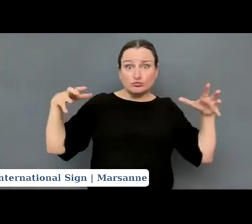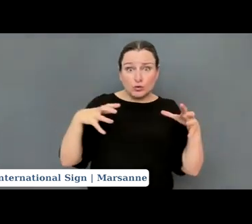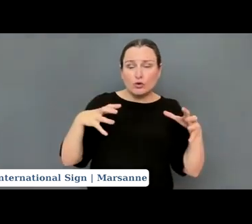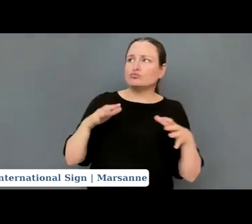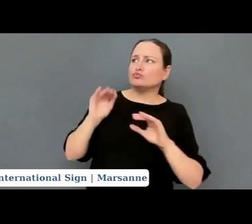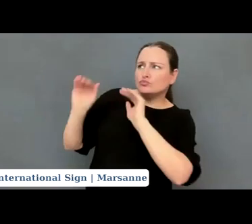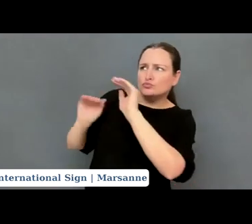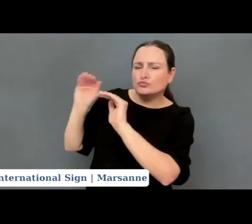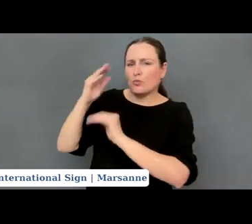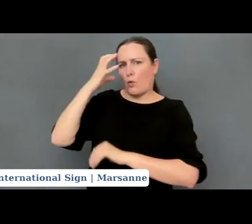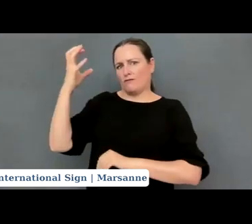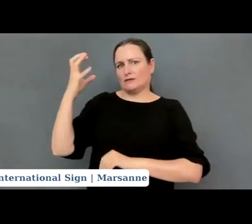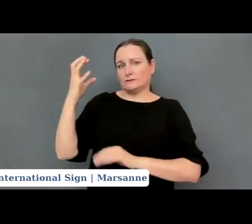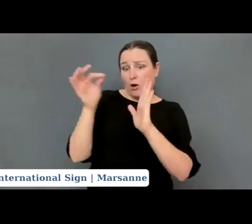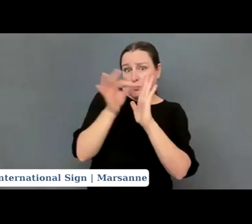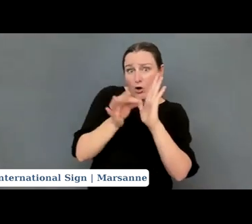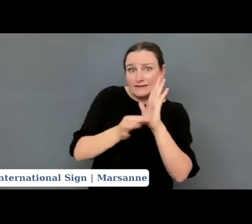have collected